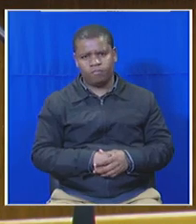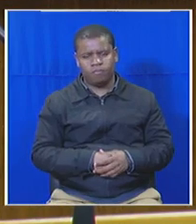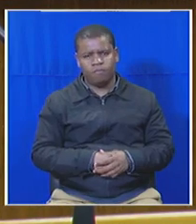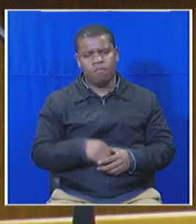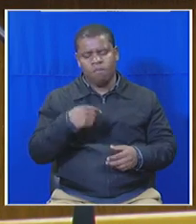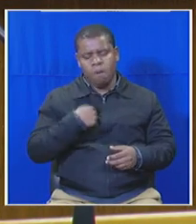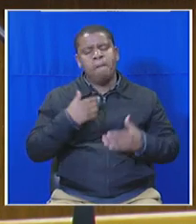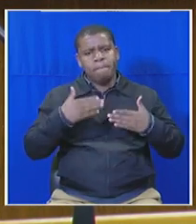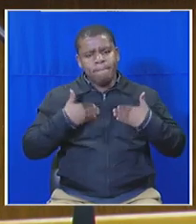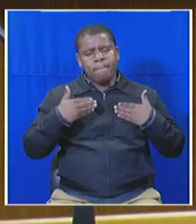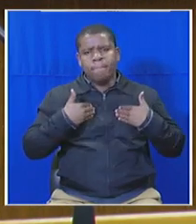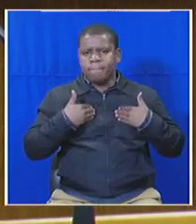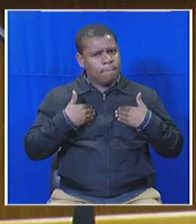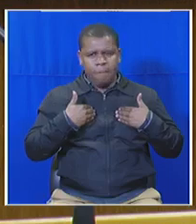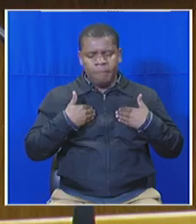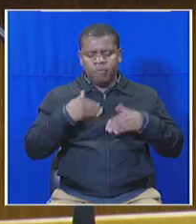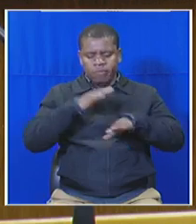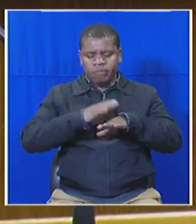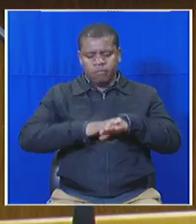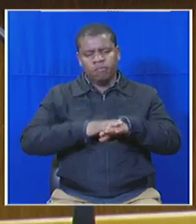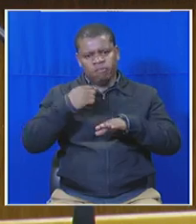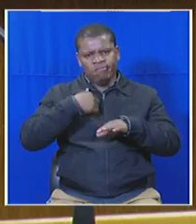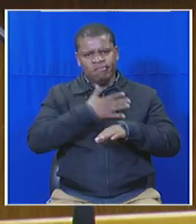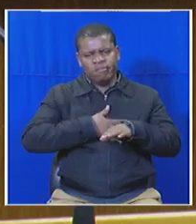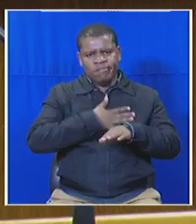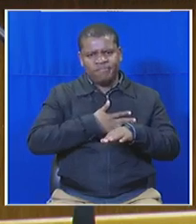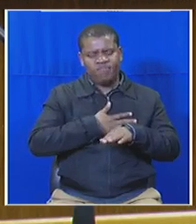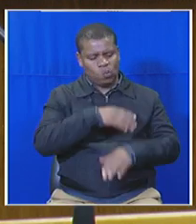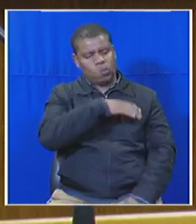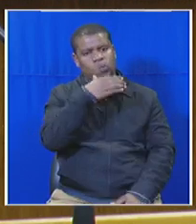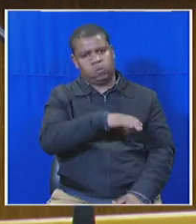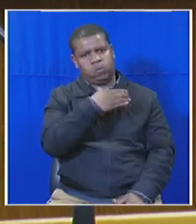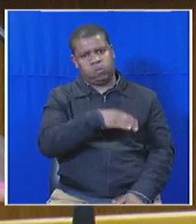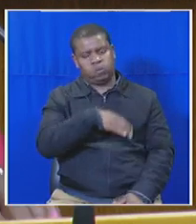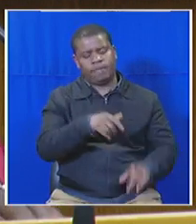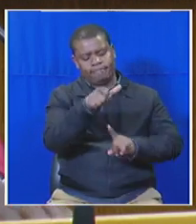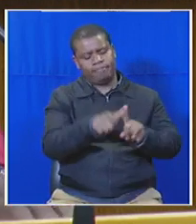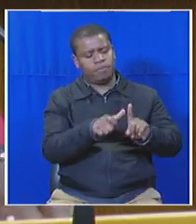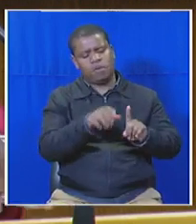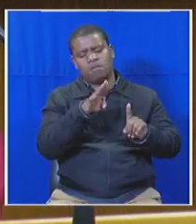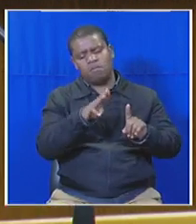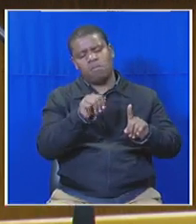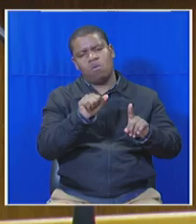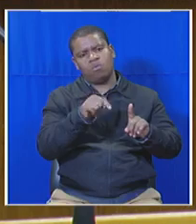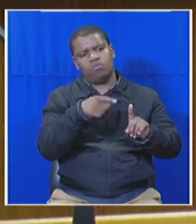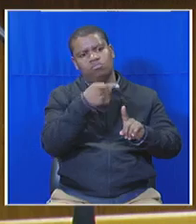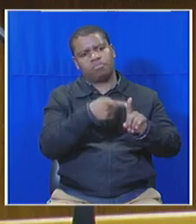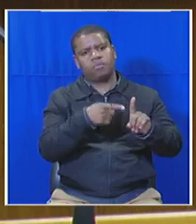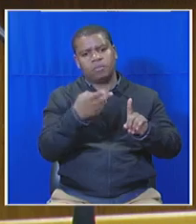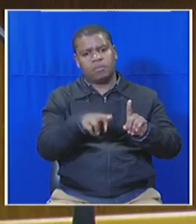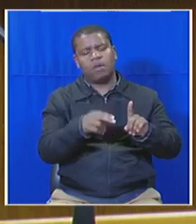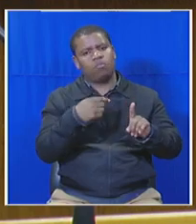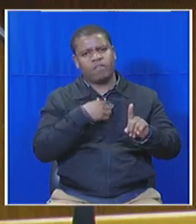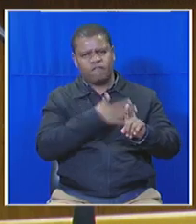we-EFF ngokushiywa ngumhlonipheki uMobu sithi akuhlanga lungehlanga. Kusapho